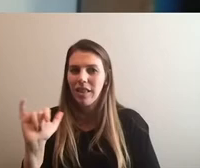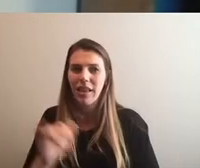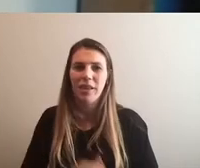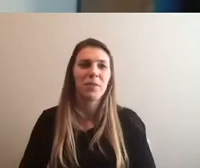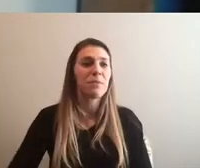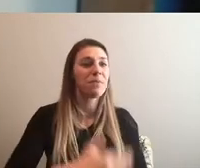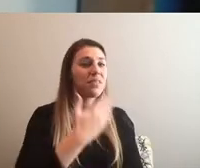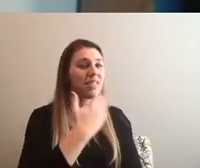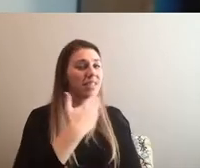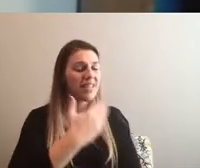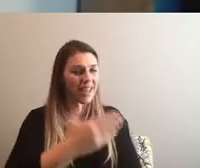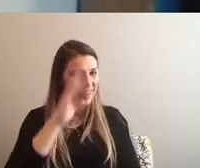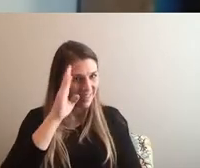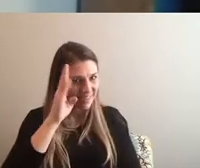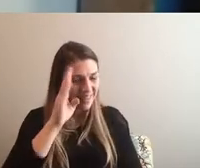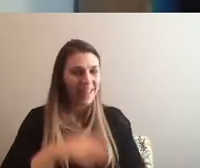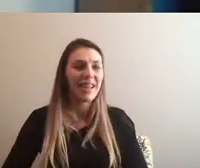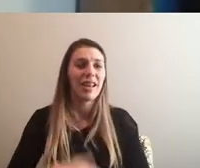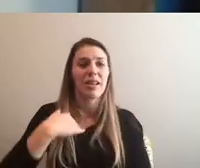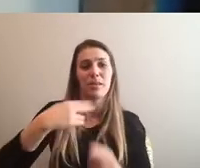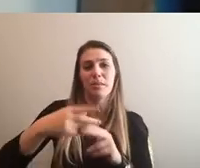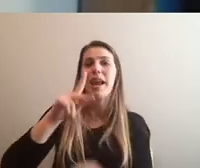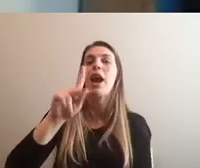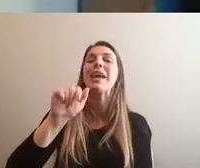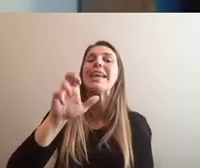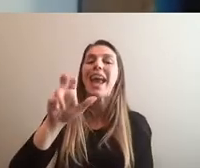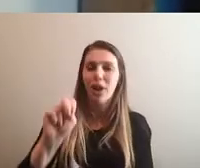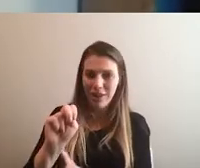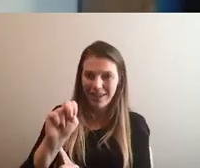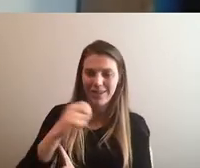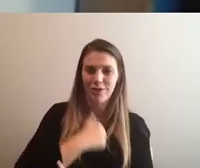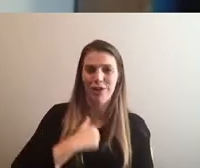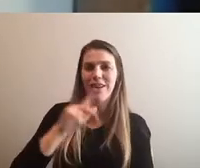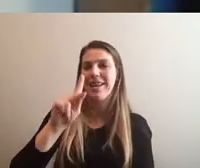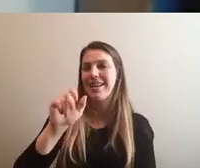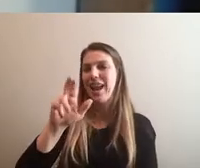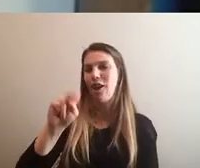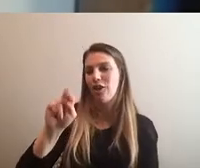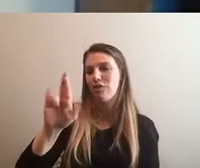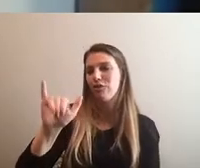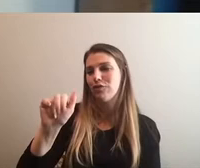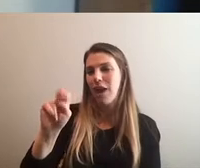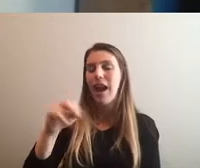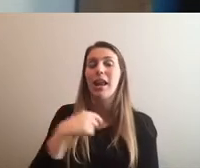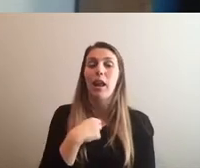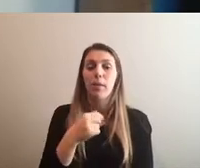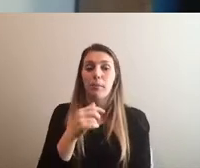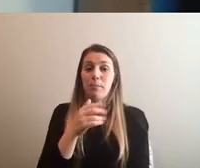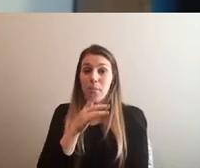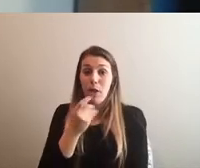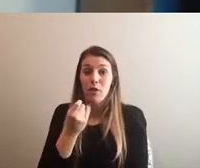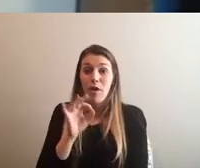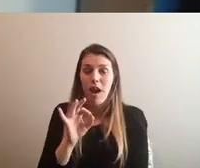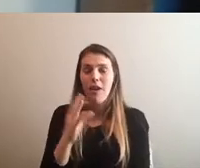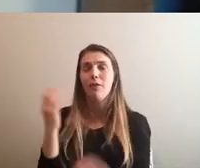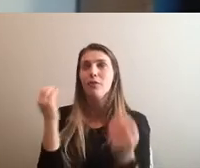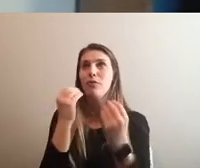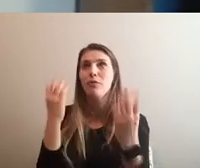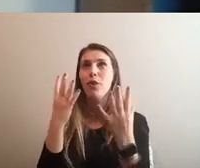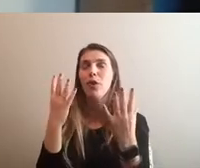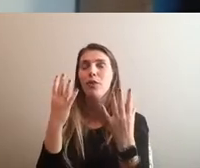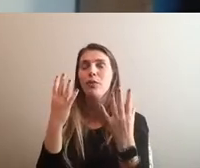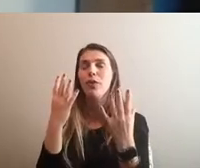you, Dr. Oz. My name is Karen Ryan. I am the mother of the beautiful and